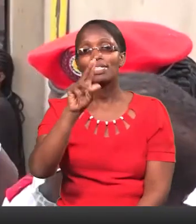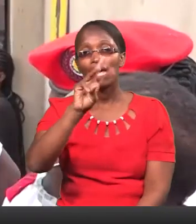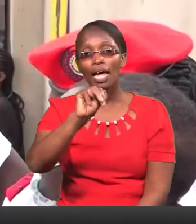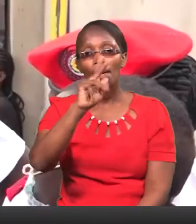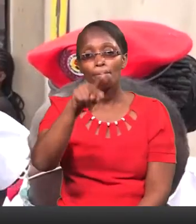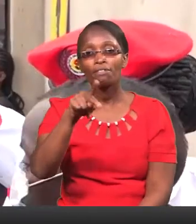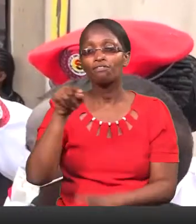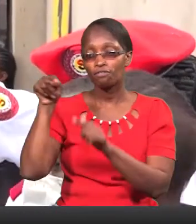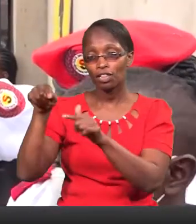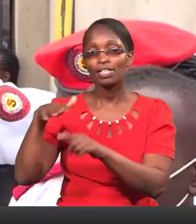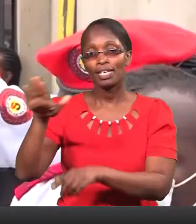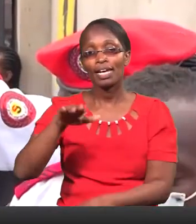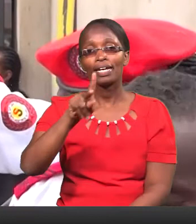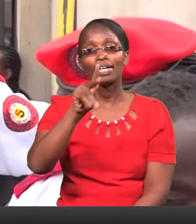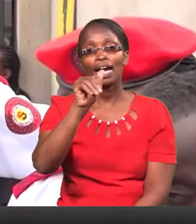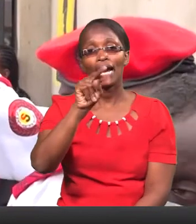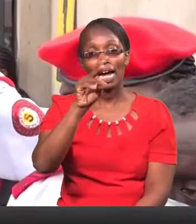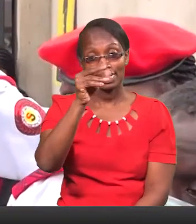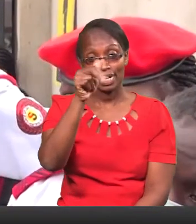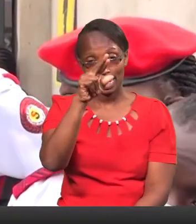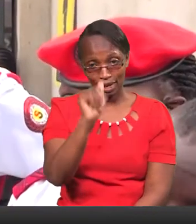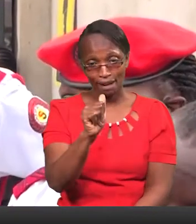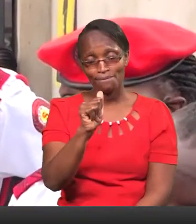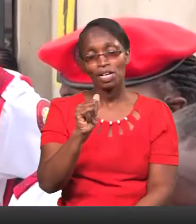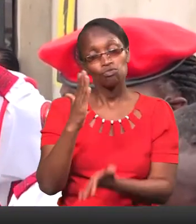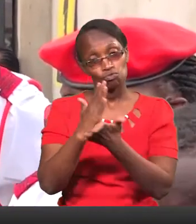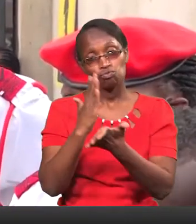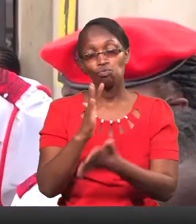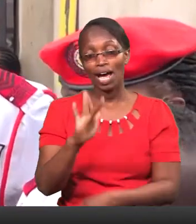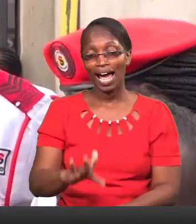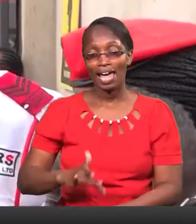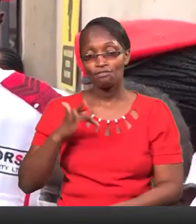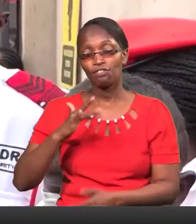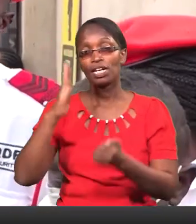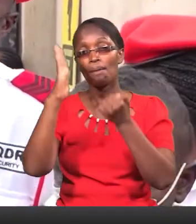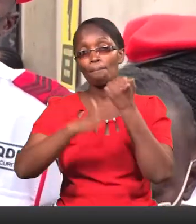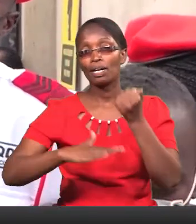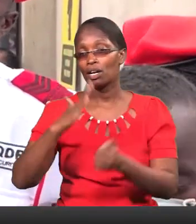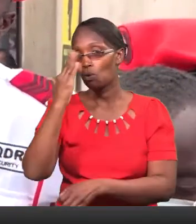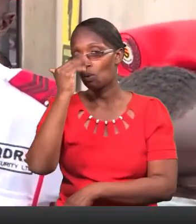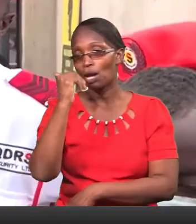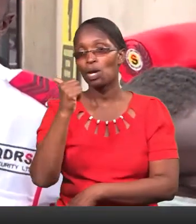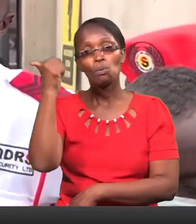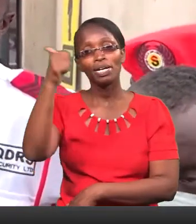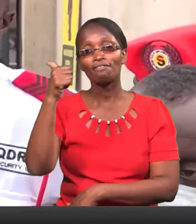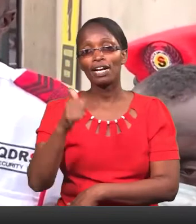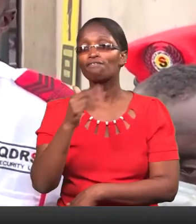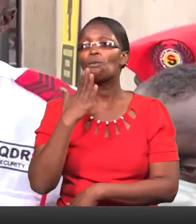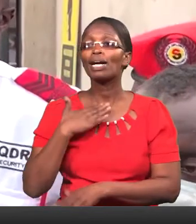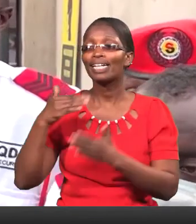Kandara. Many may not want like it, but unfortunately that is a reality. I feel bad